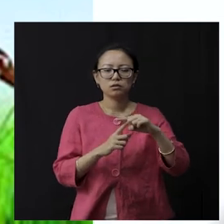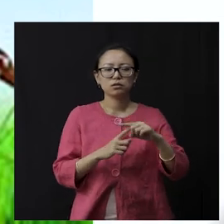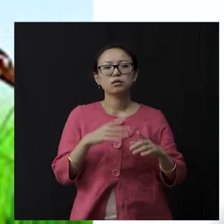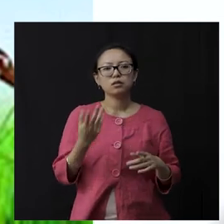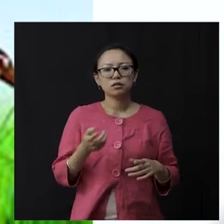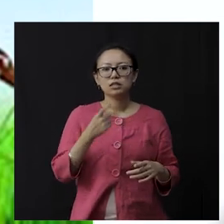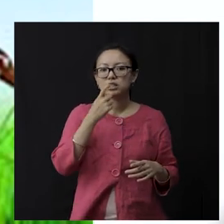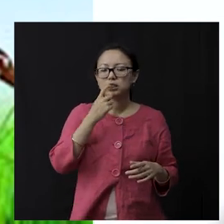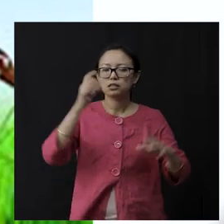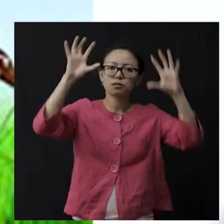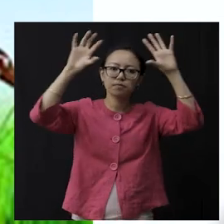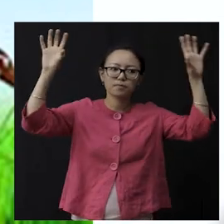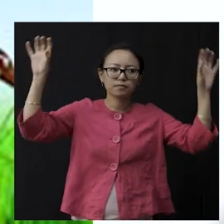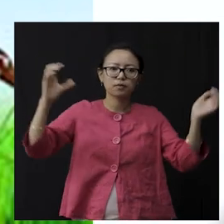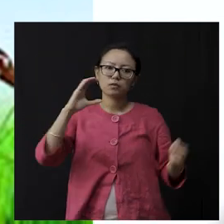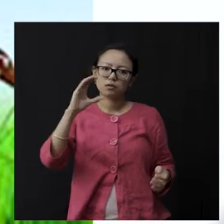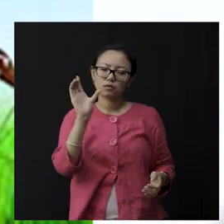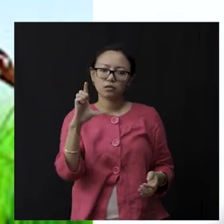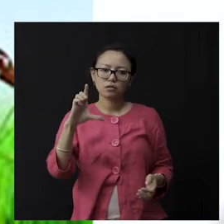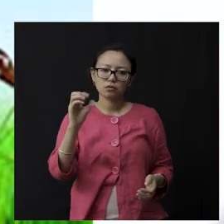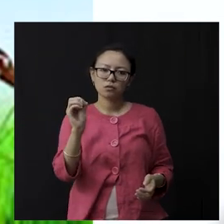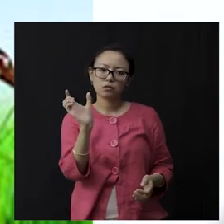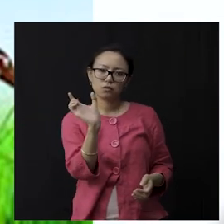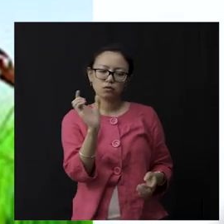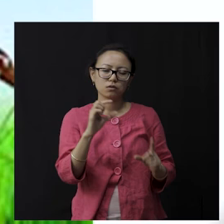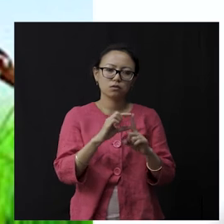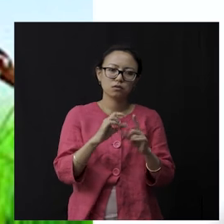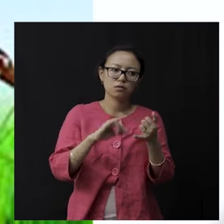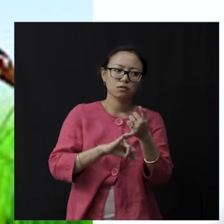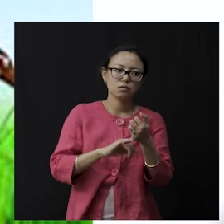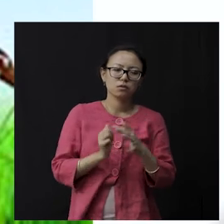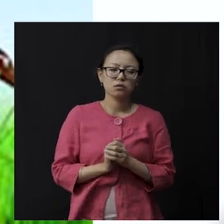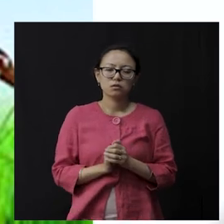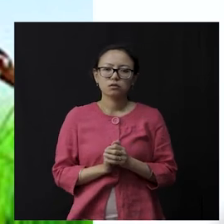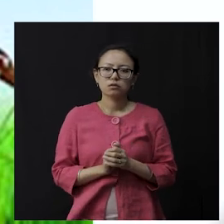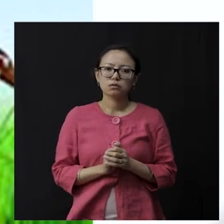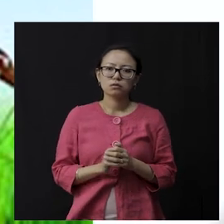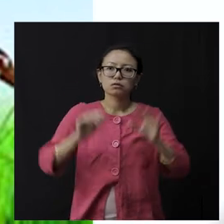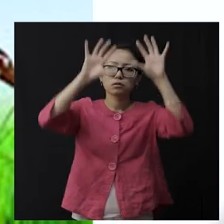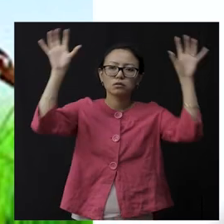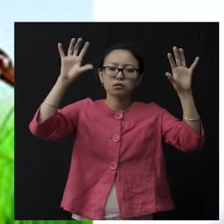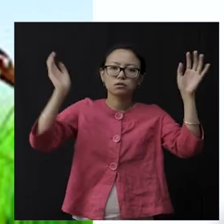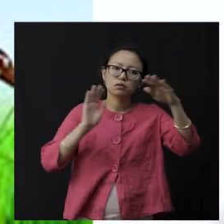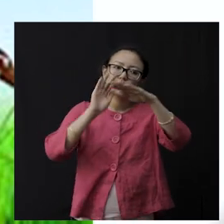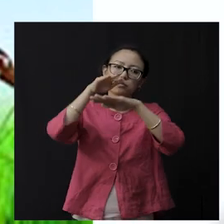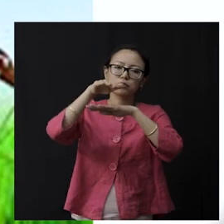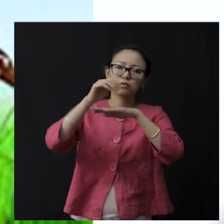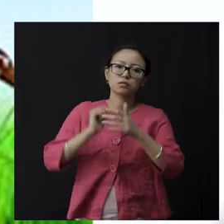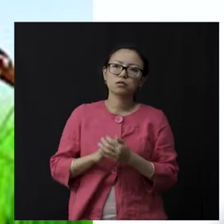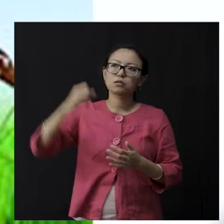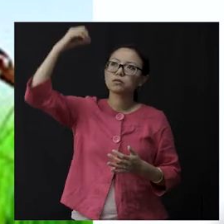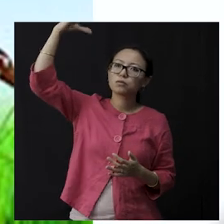Then, it is all given here what the sky is. The sky is above us. The sun shines in